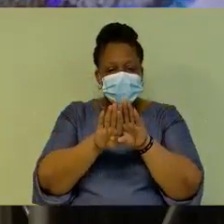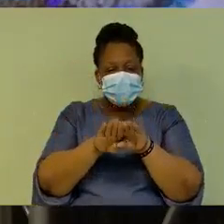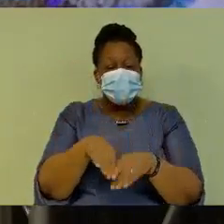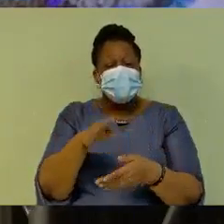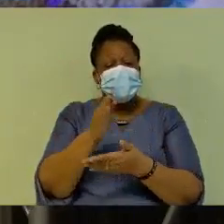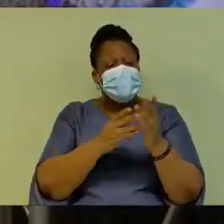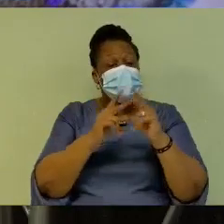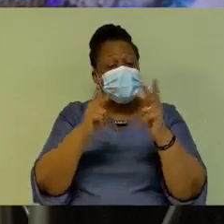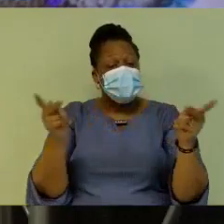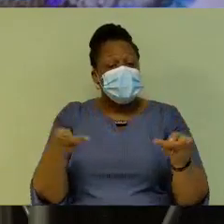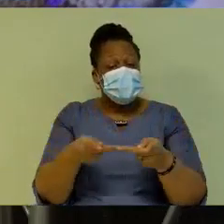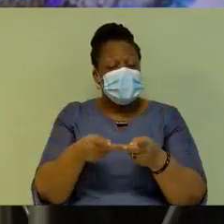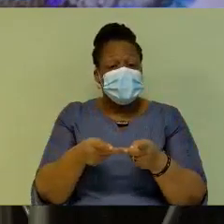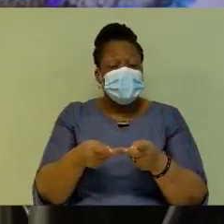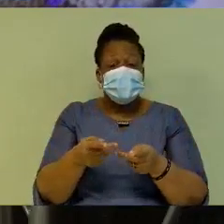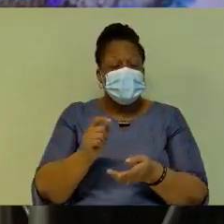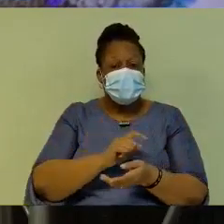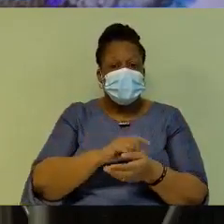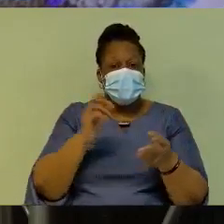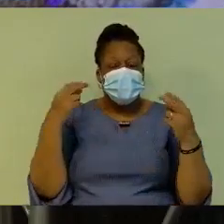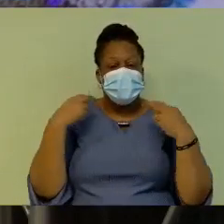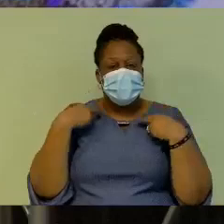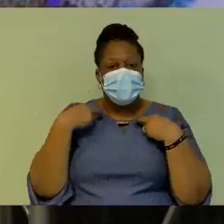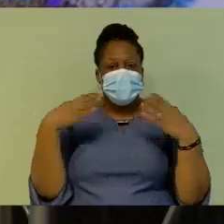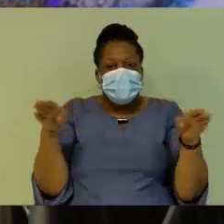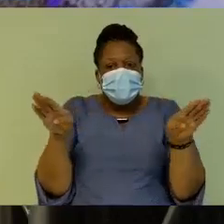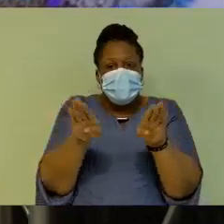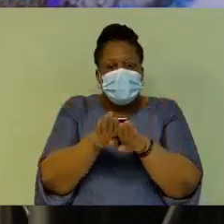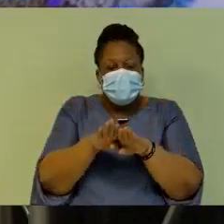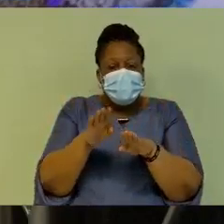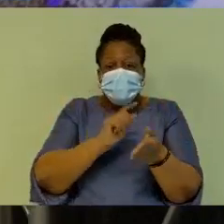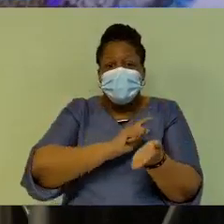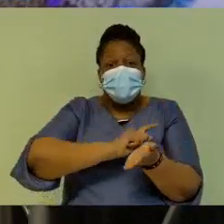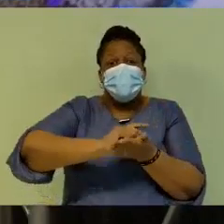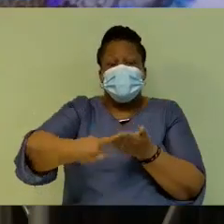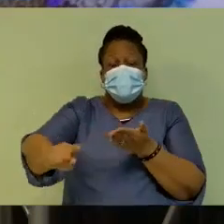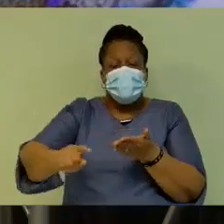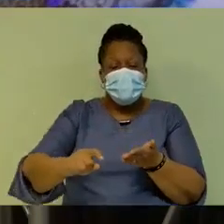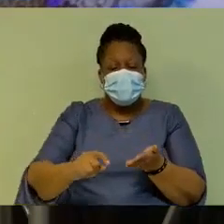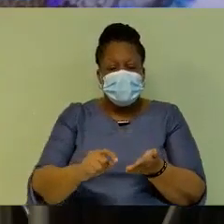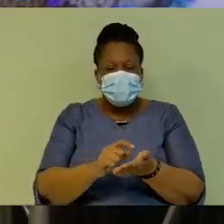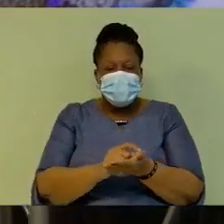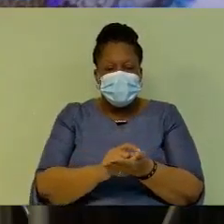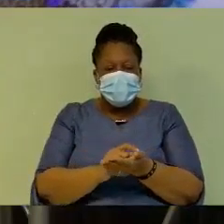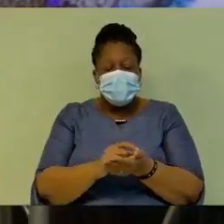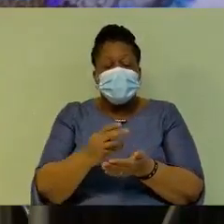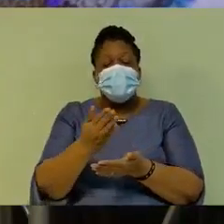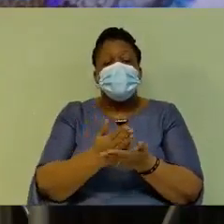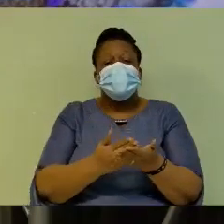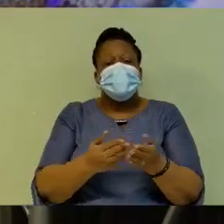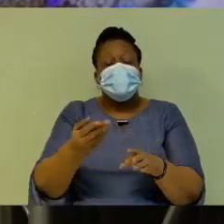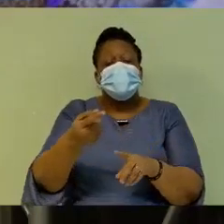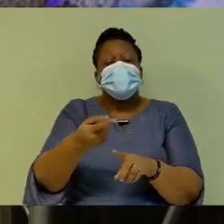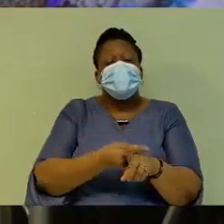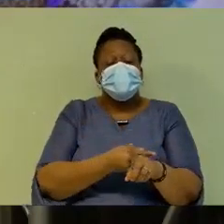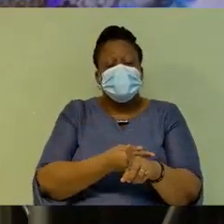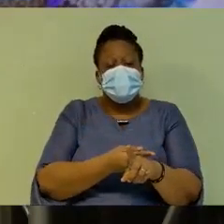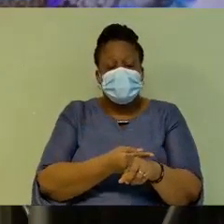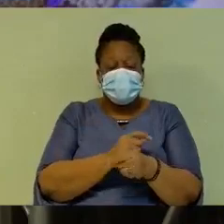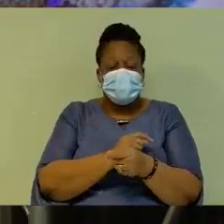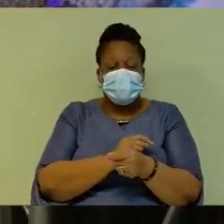going on months. Thankfully, in our federation, we were able to get through this quite early. And we have